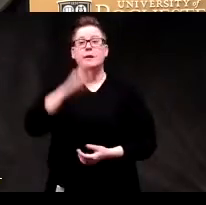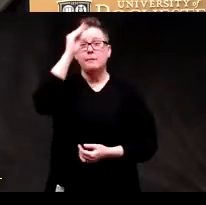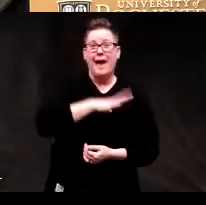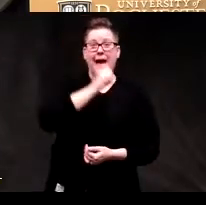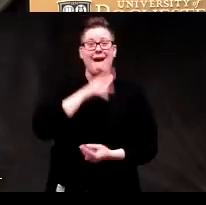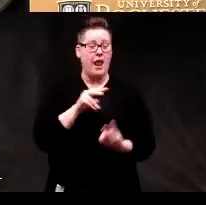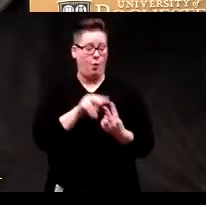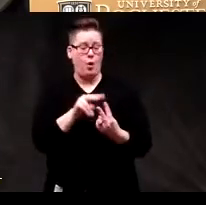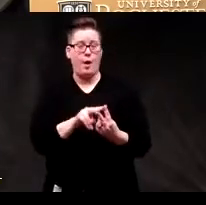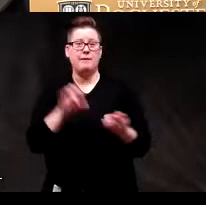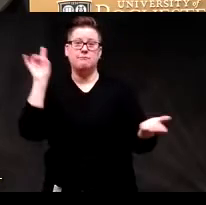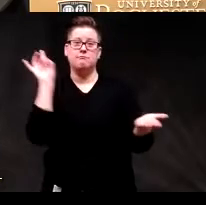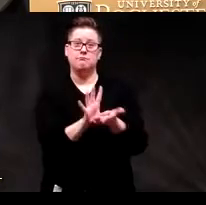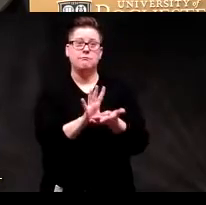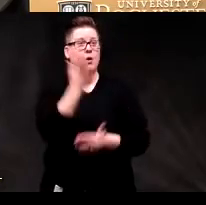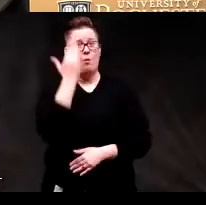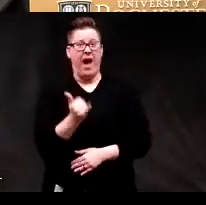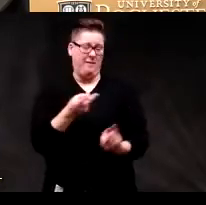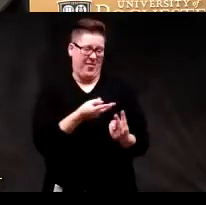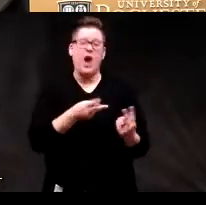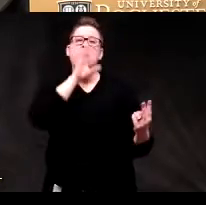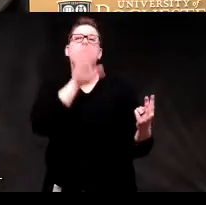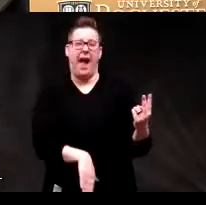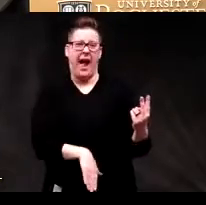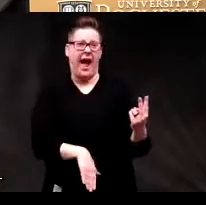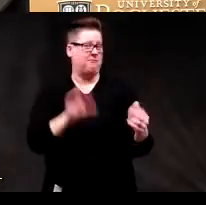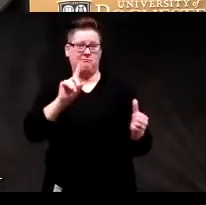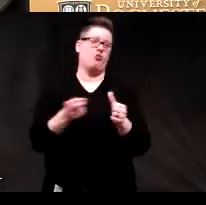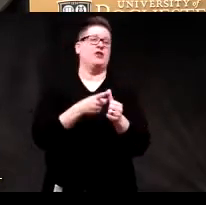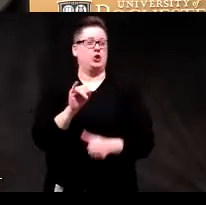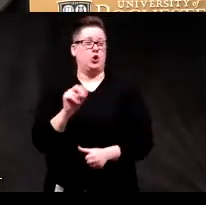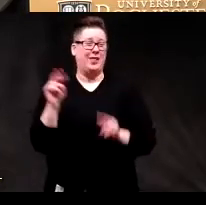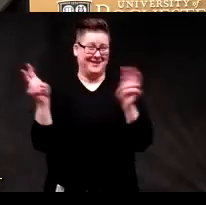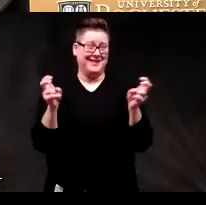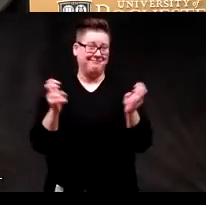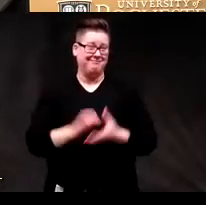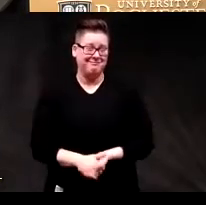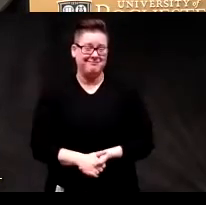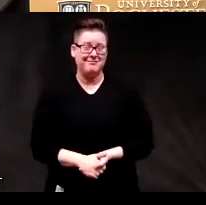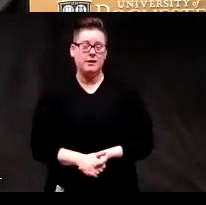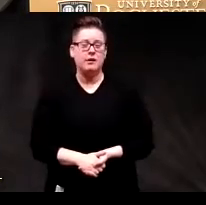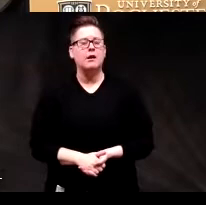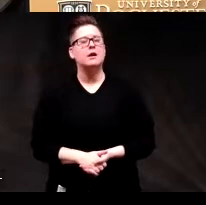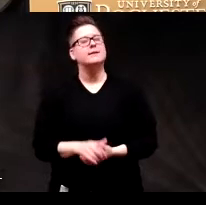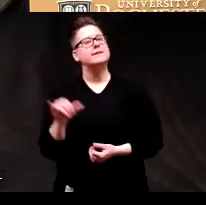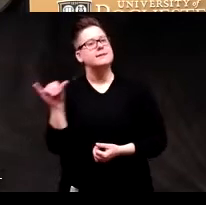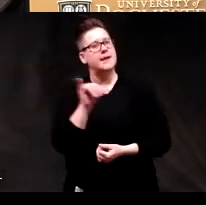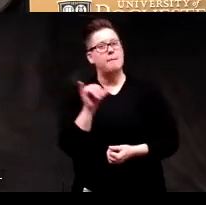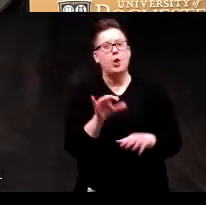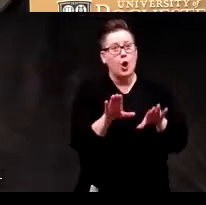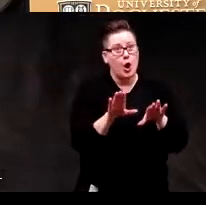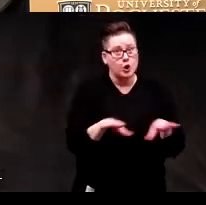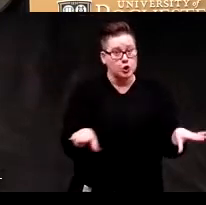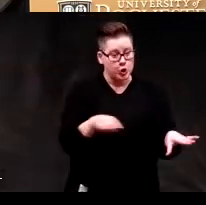were kicked out because they were bad, hence the original sin. Well, similarly,